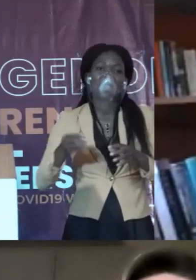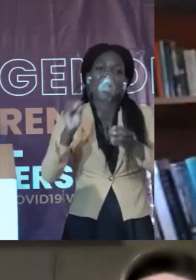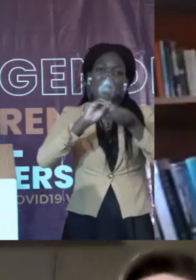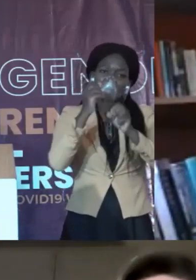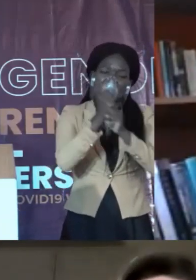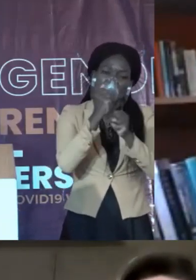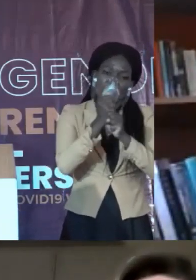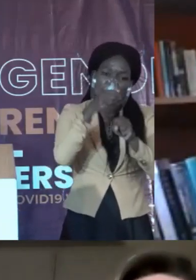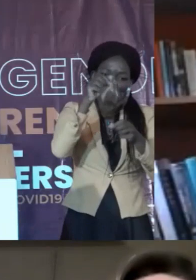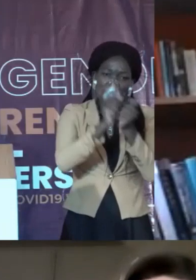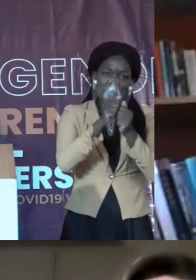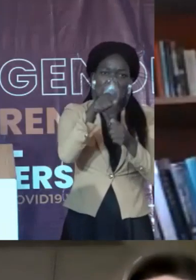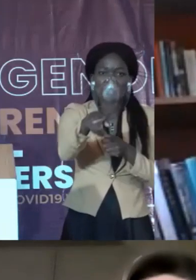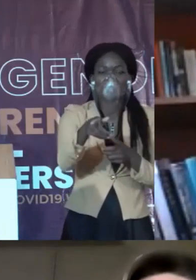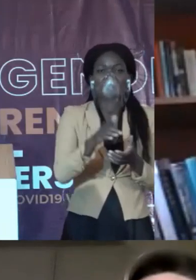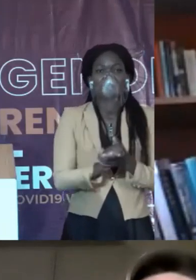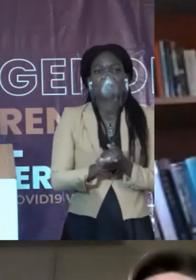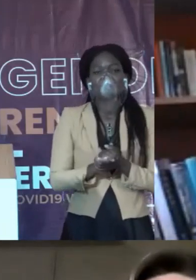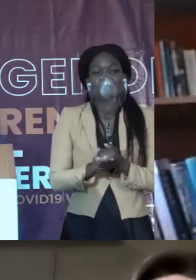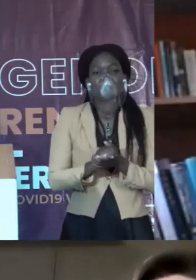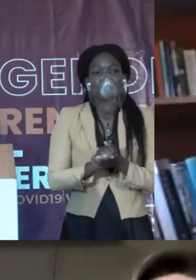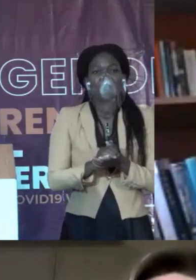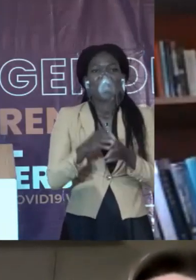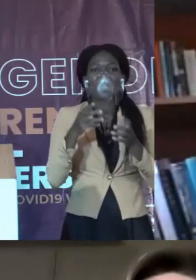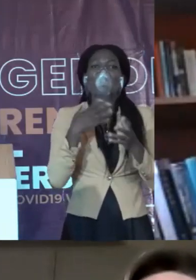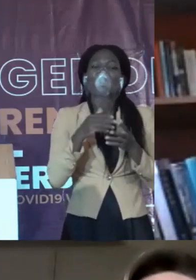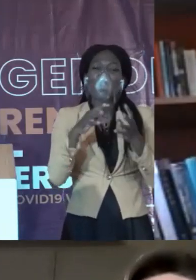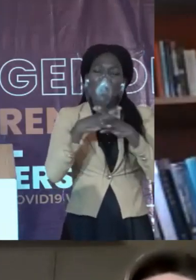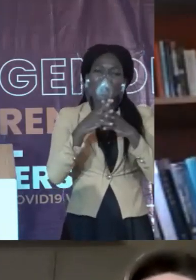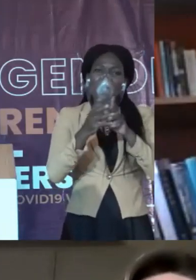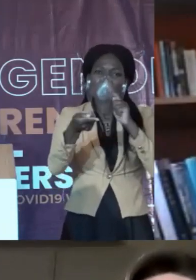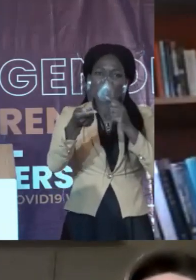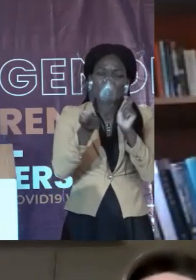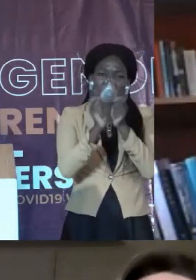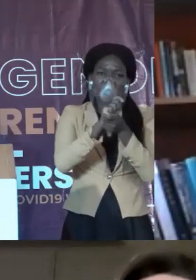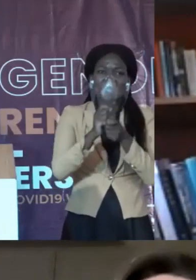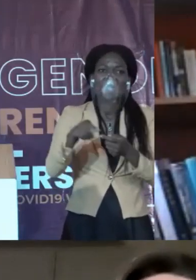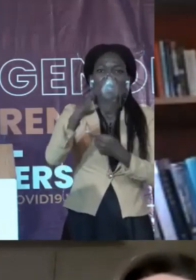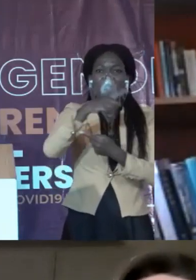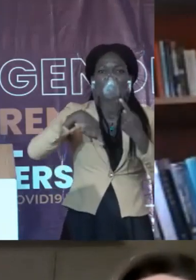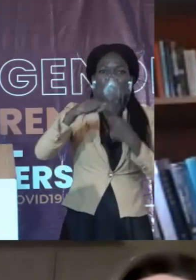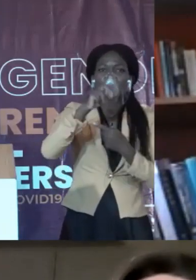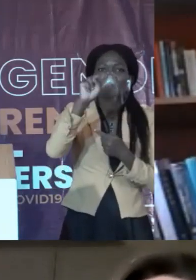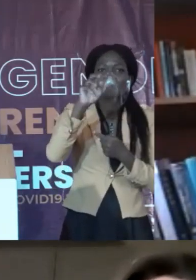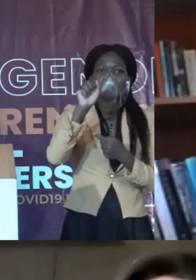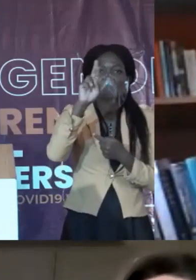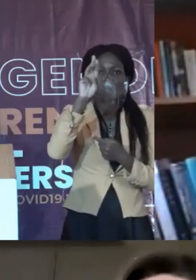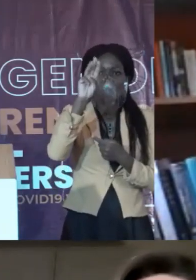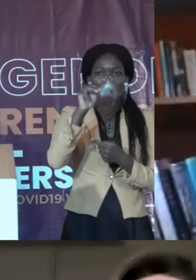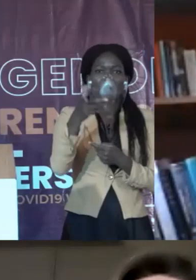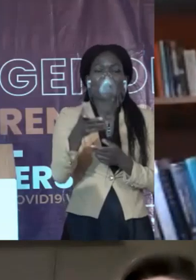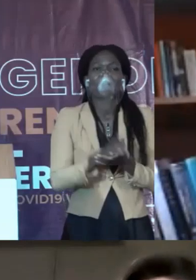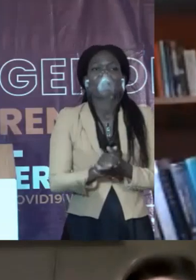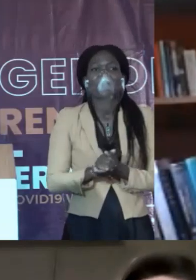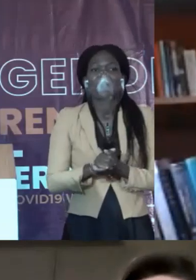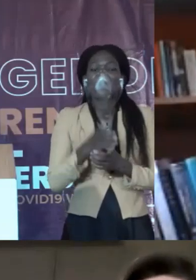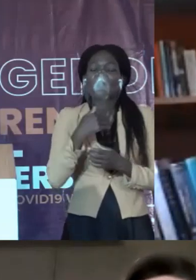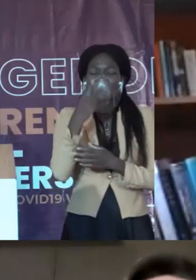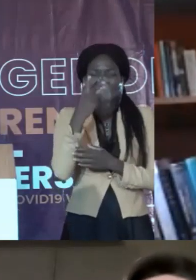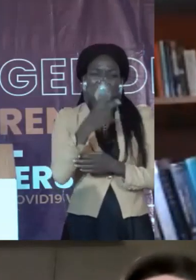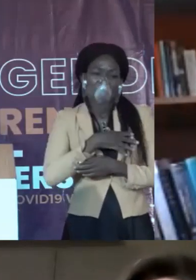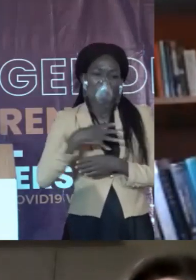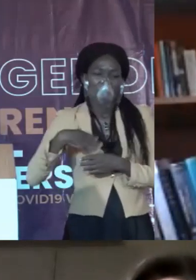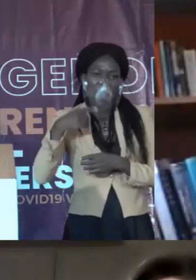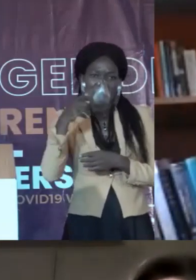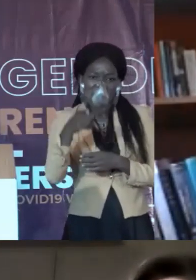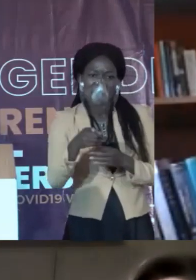own organisation, which is very much about changing social norms and enabling women and women's power to be seen for